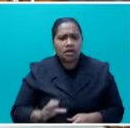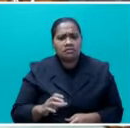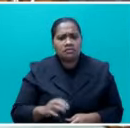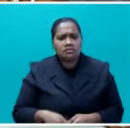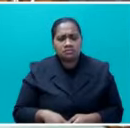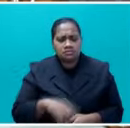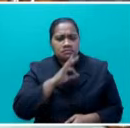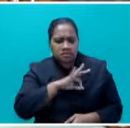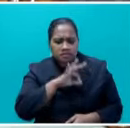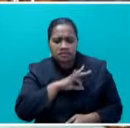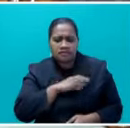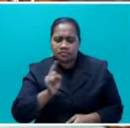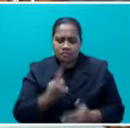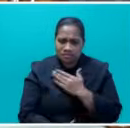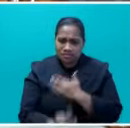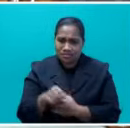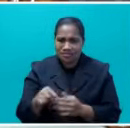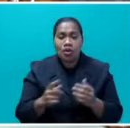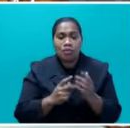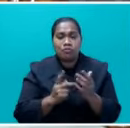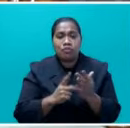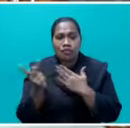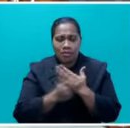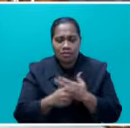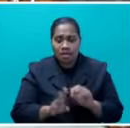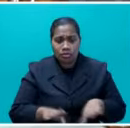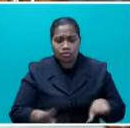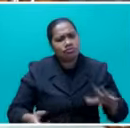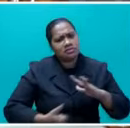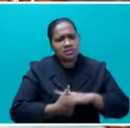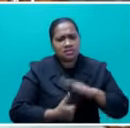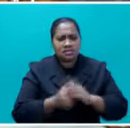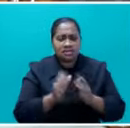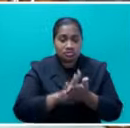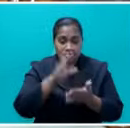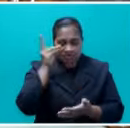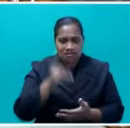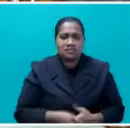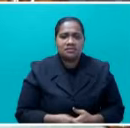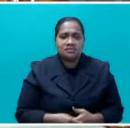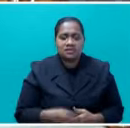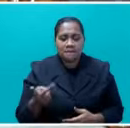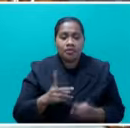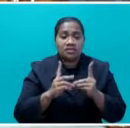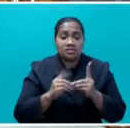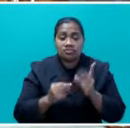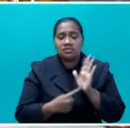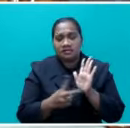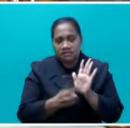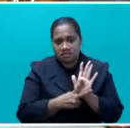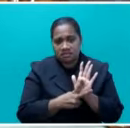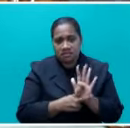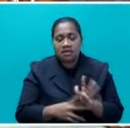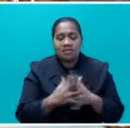clear picture quality with more programming options. Our children are already accessing the educational content both on digital television platform and